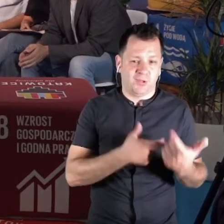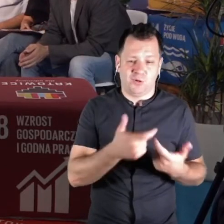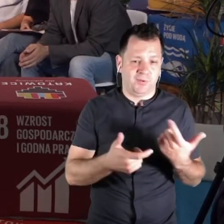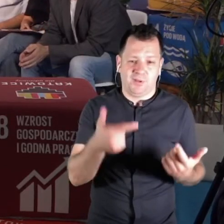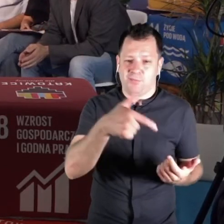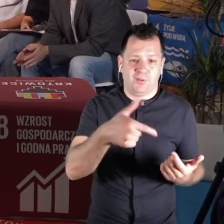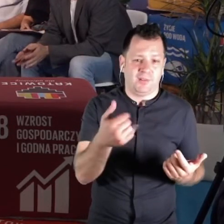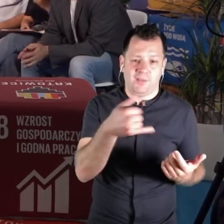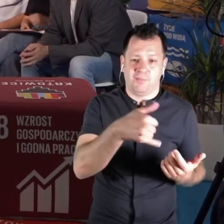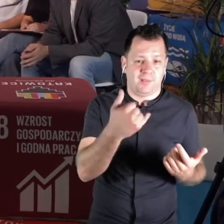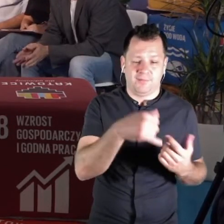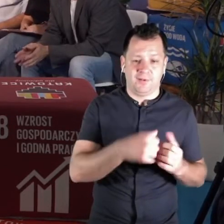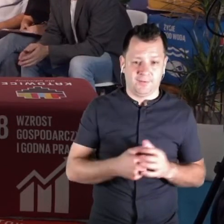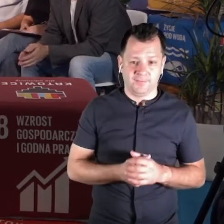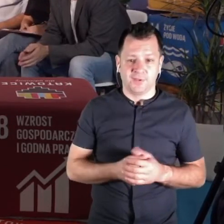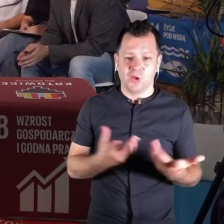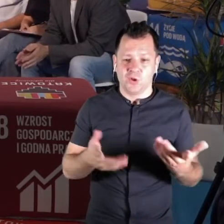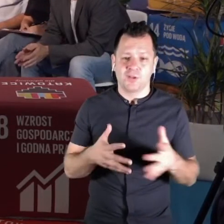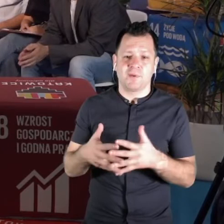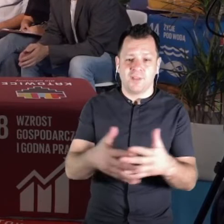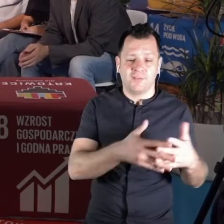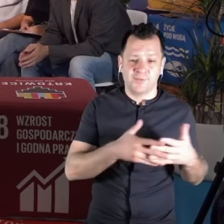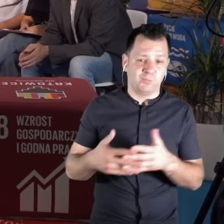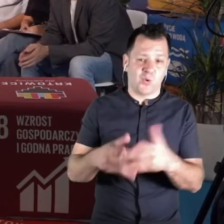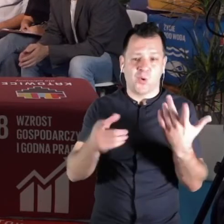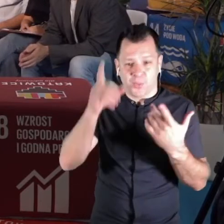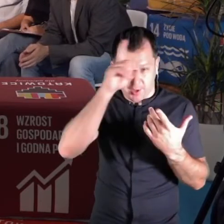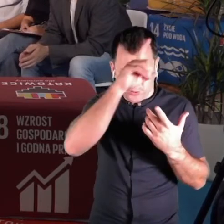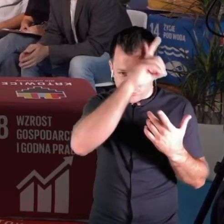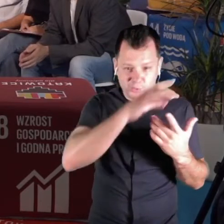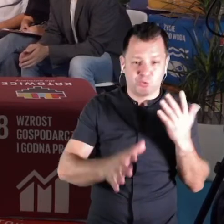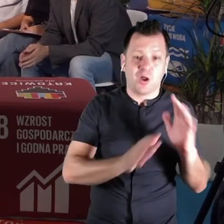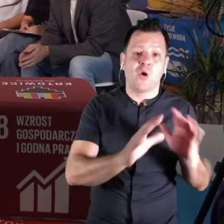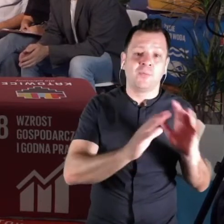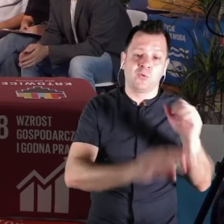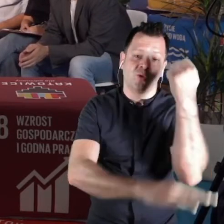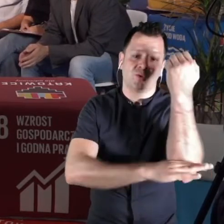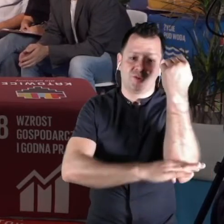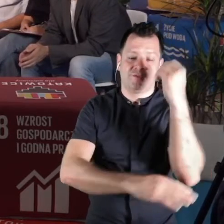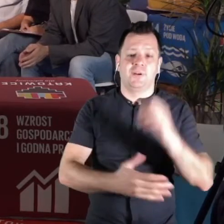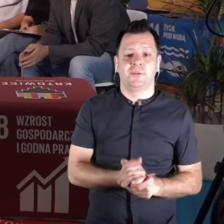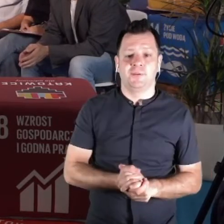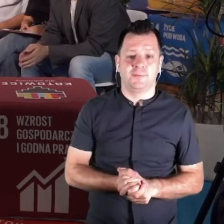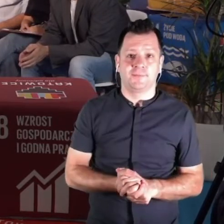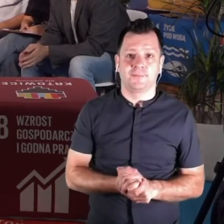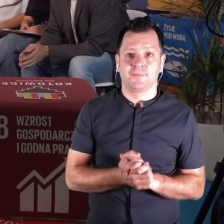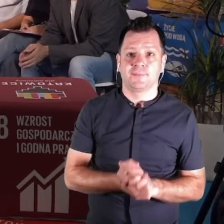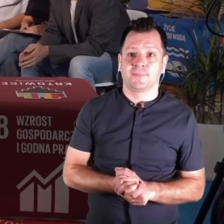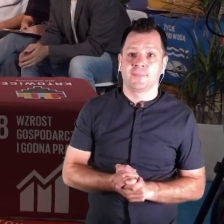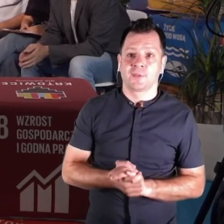trees. And you see there is color code. This represents the amount of